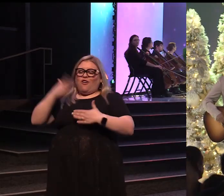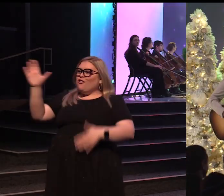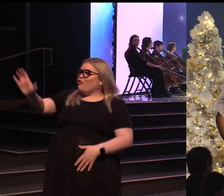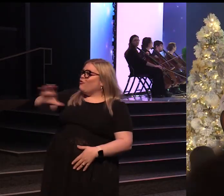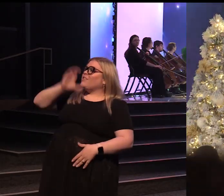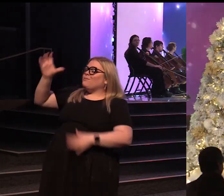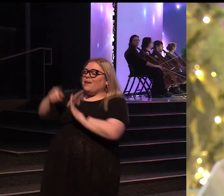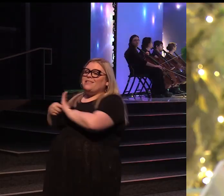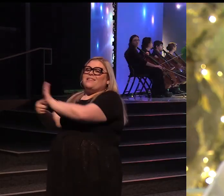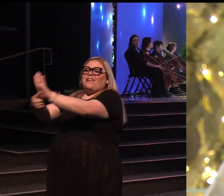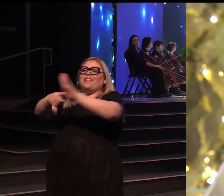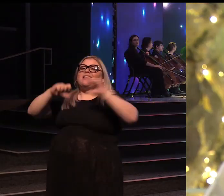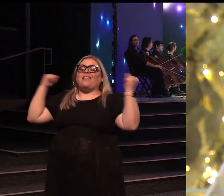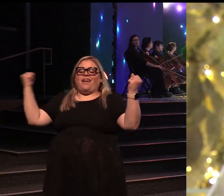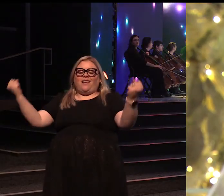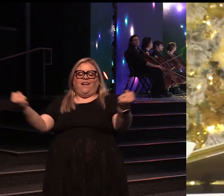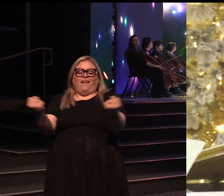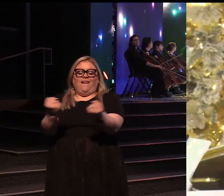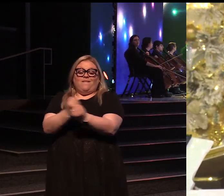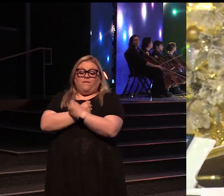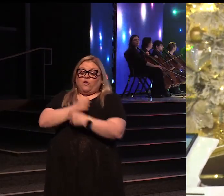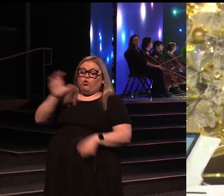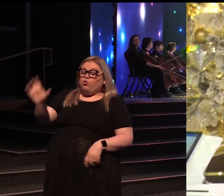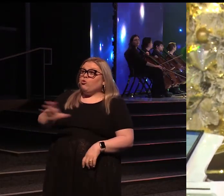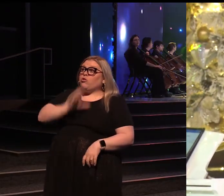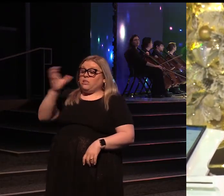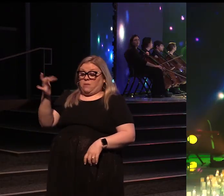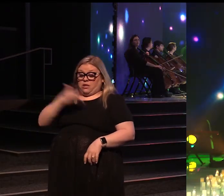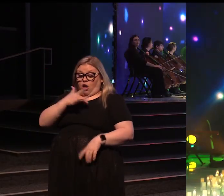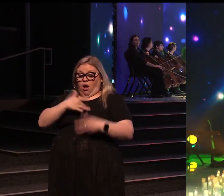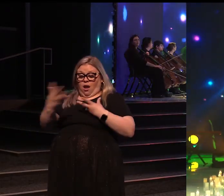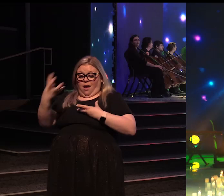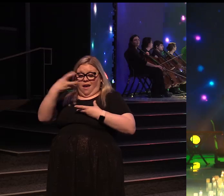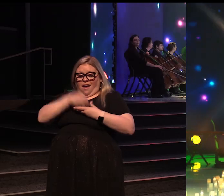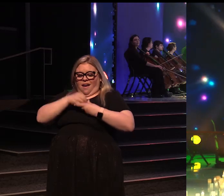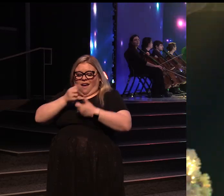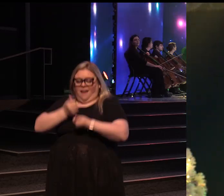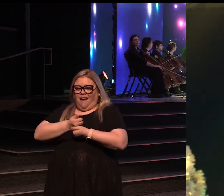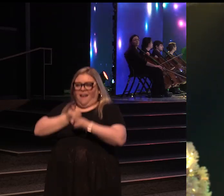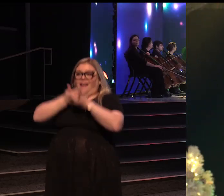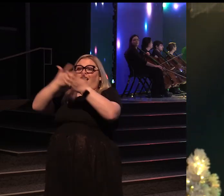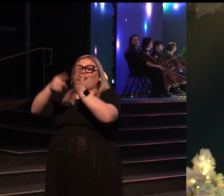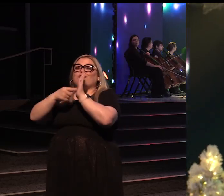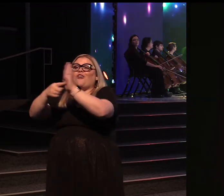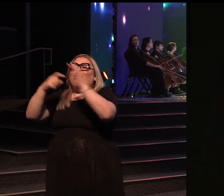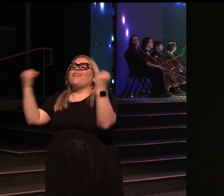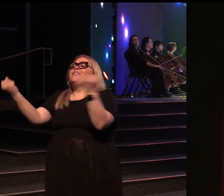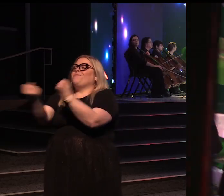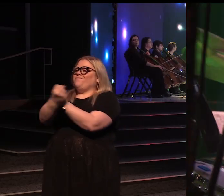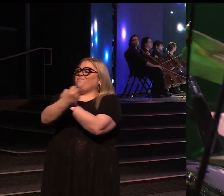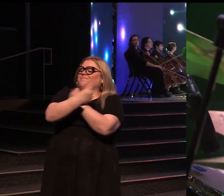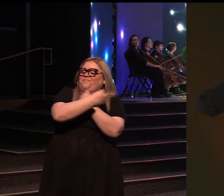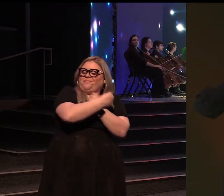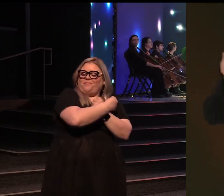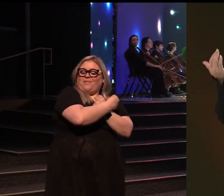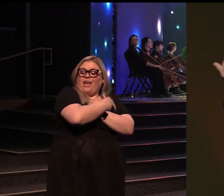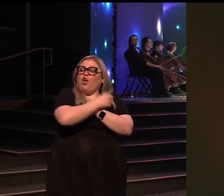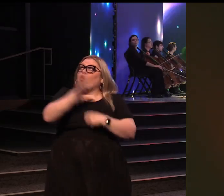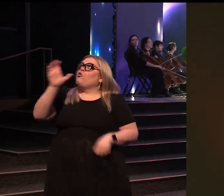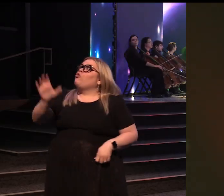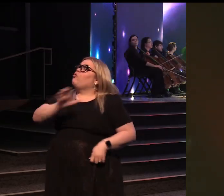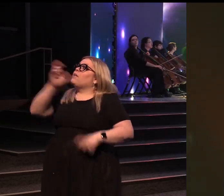sentimiento, la Navidad es amor, la Navidad es un abrazo que nace del corazón,